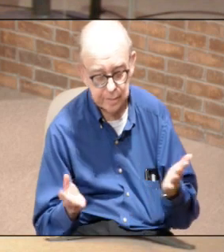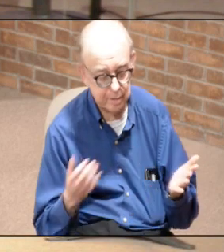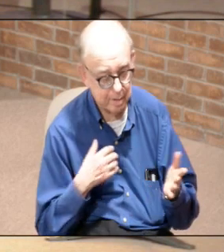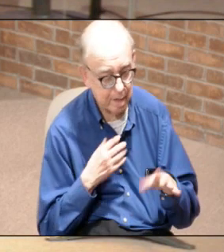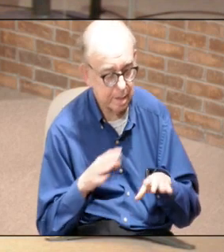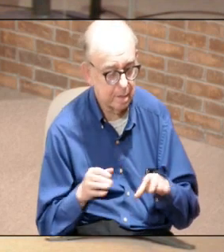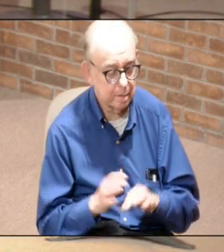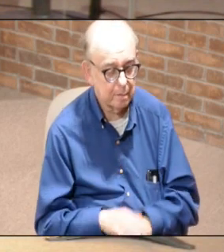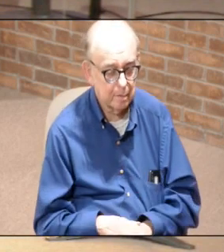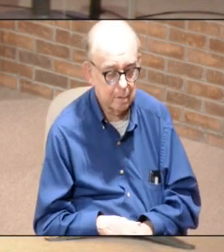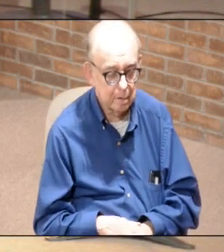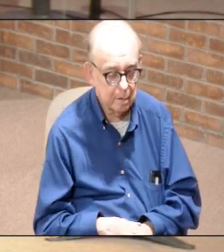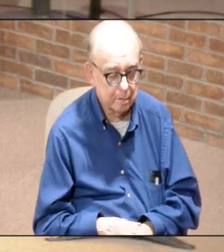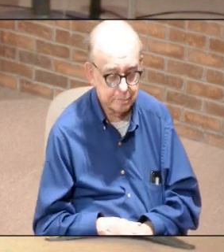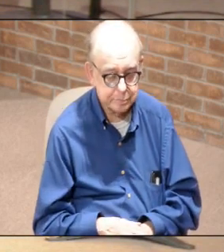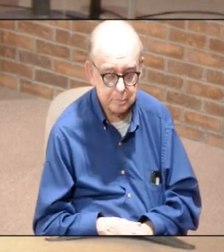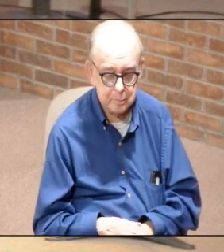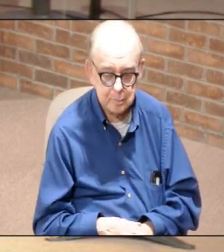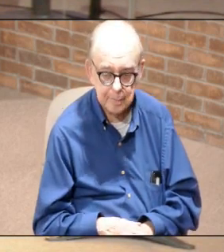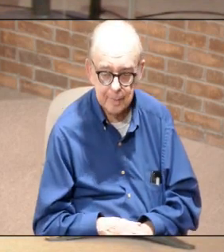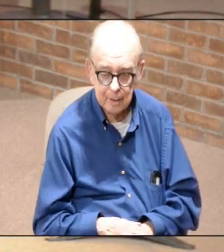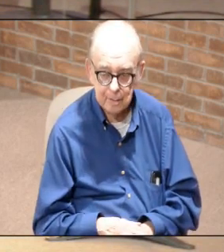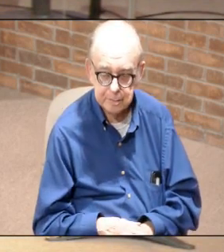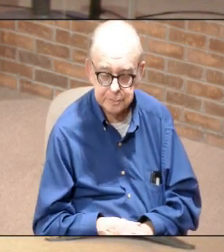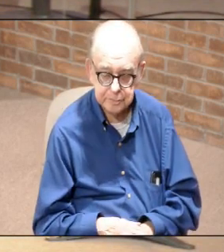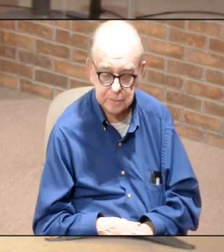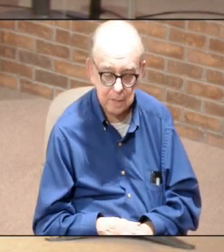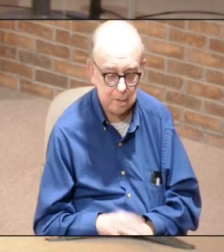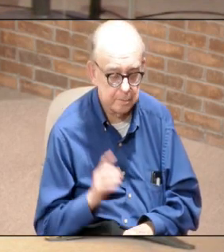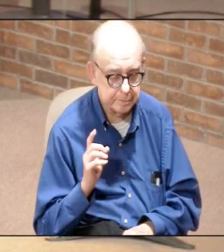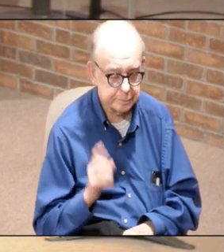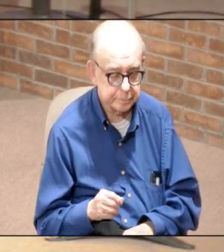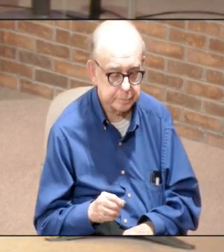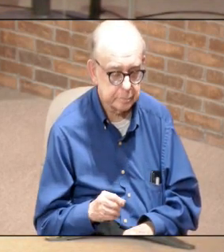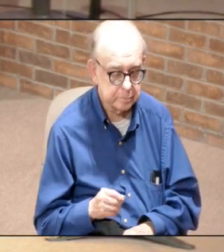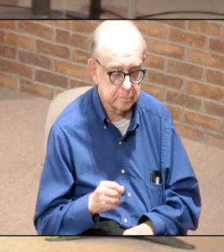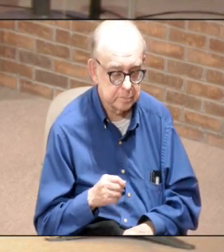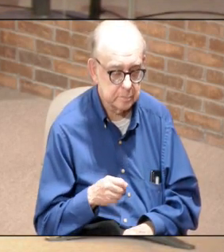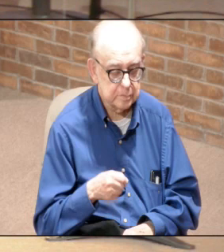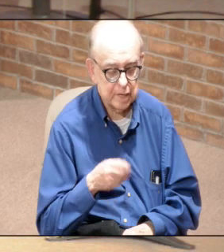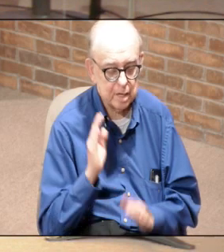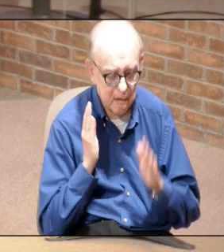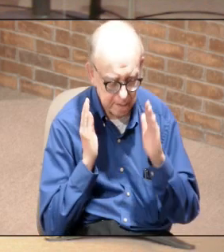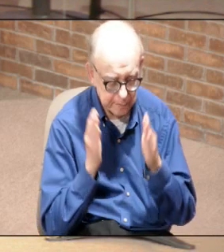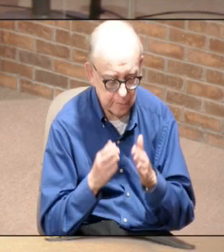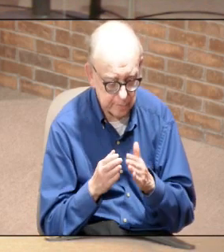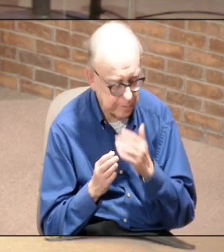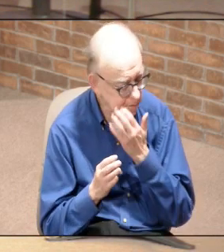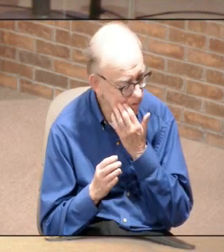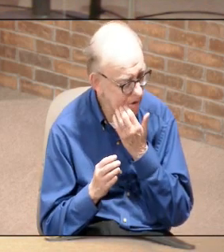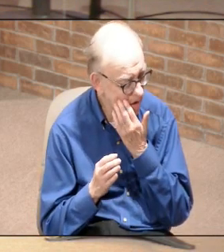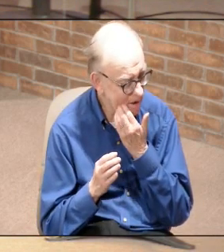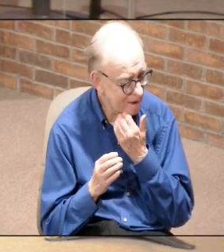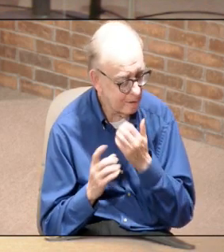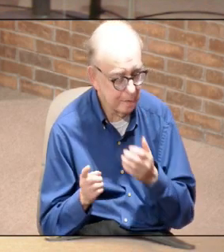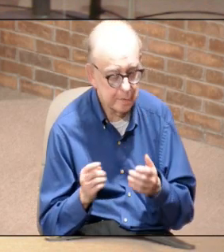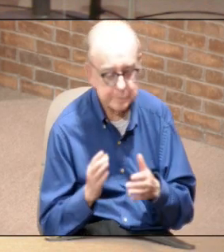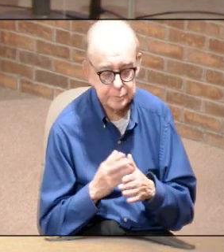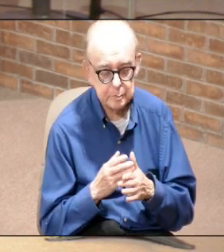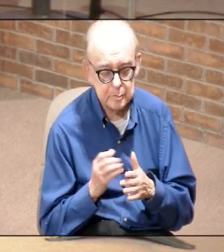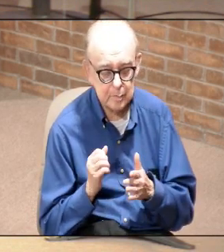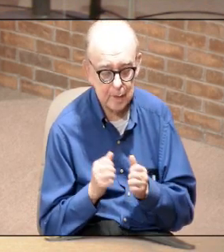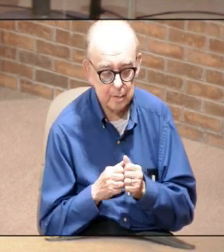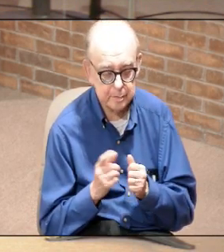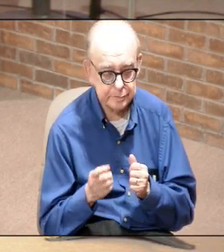And so that's neither here nor there. We need to be God-focused, ladies and gentlemen. And as I shared